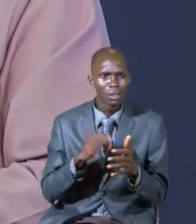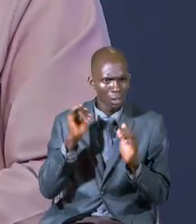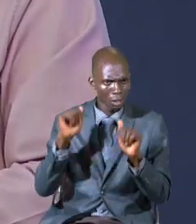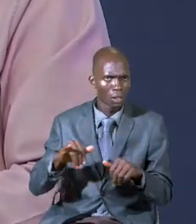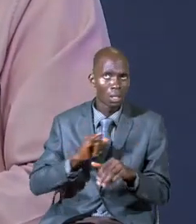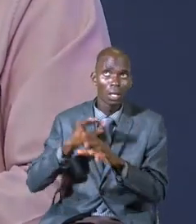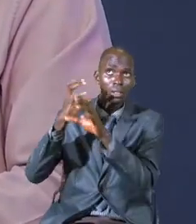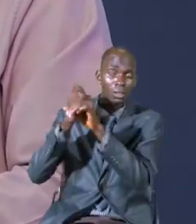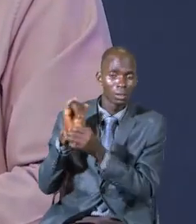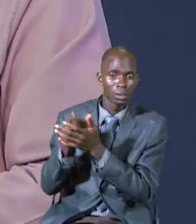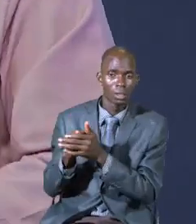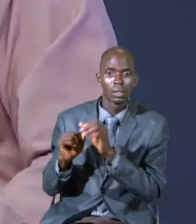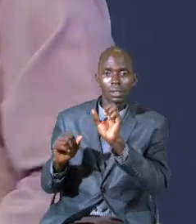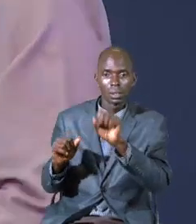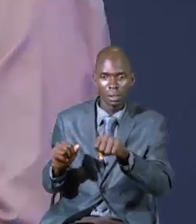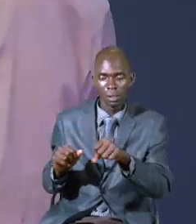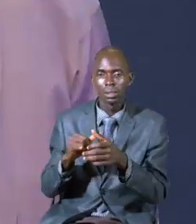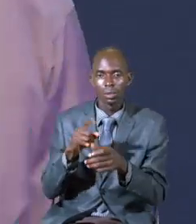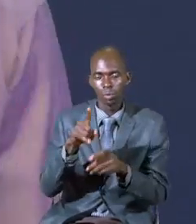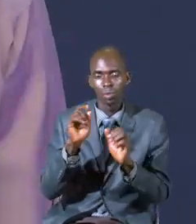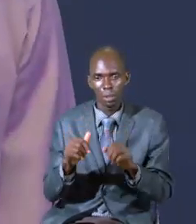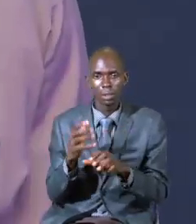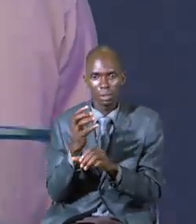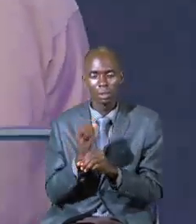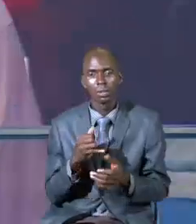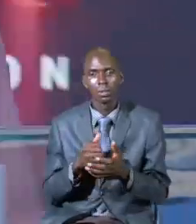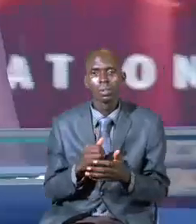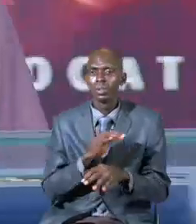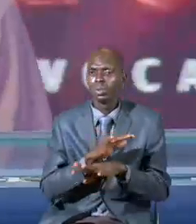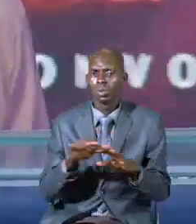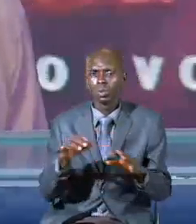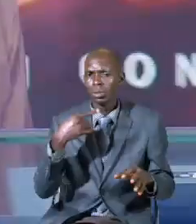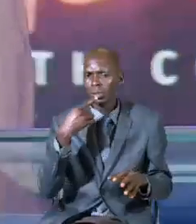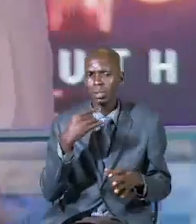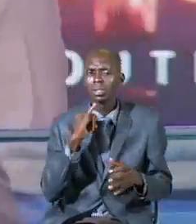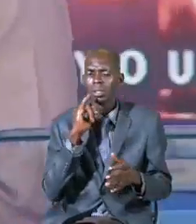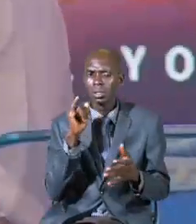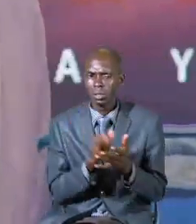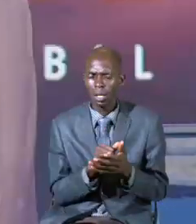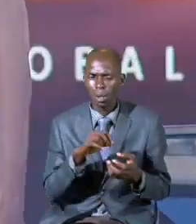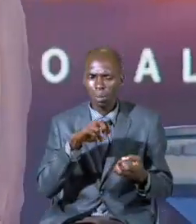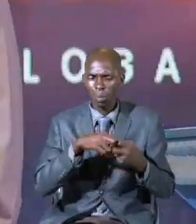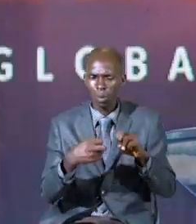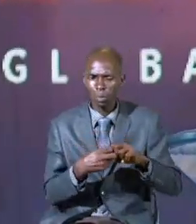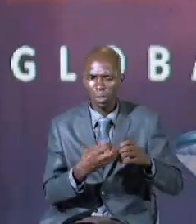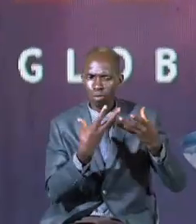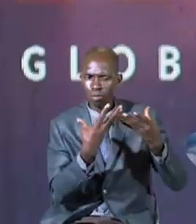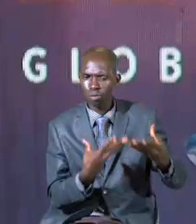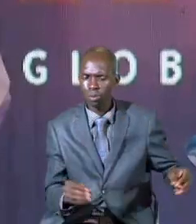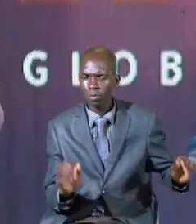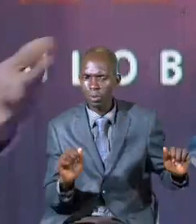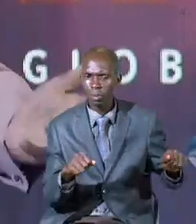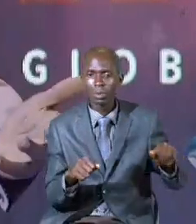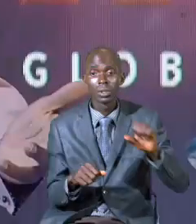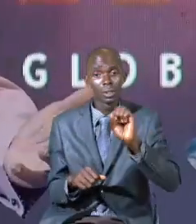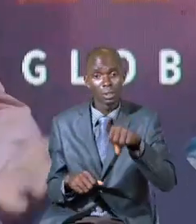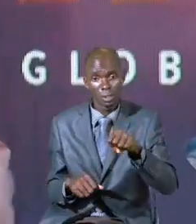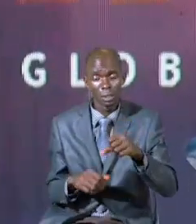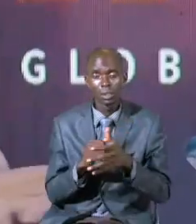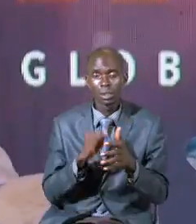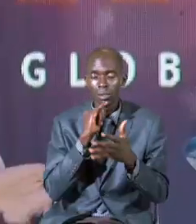is achievable. Don't say, is that problem solvable? It is solvable. Don't